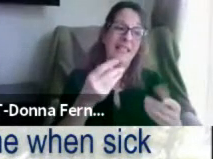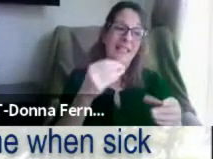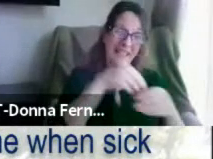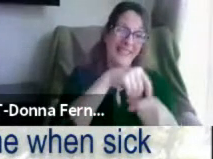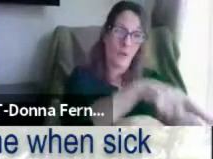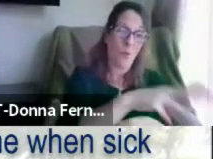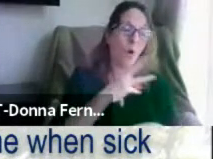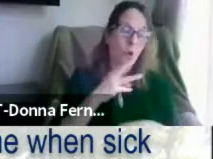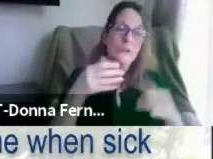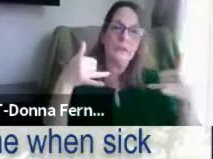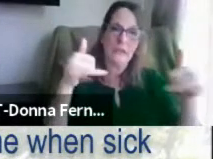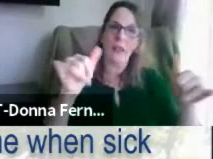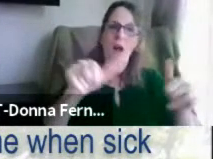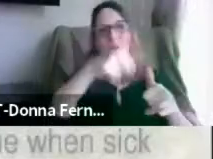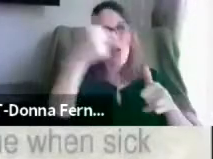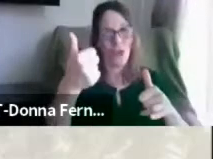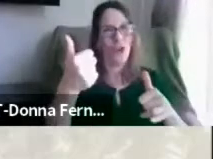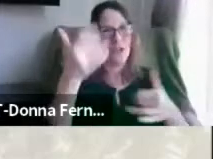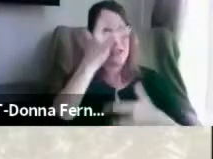pool.